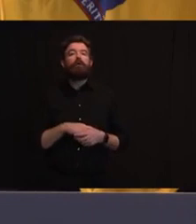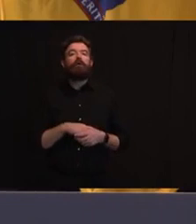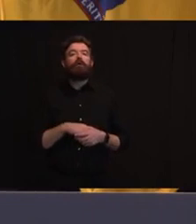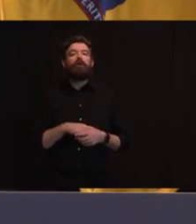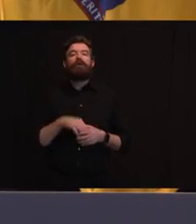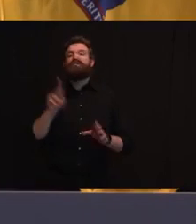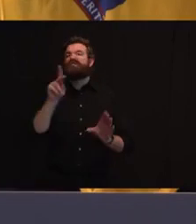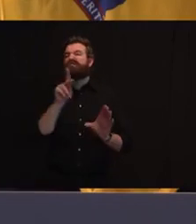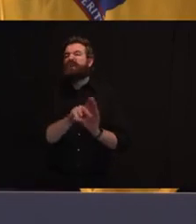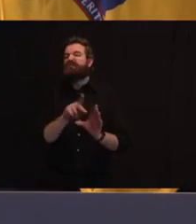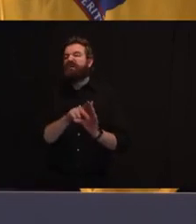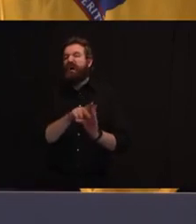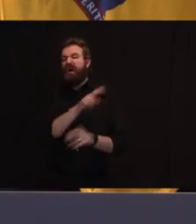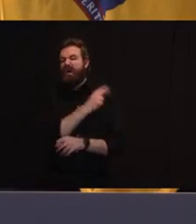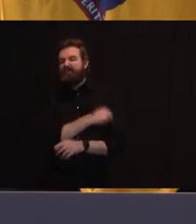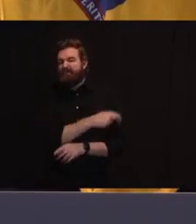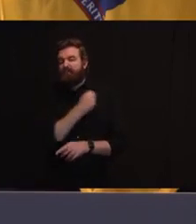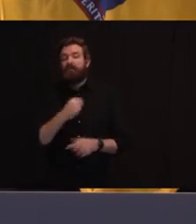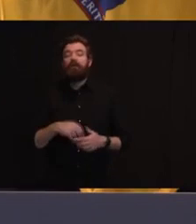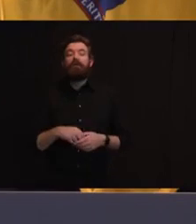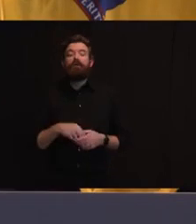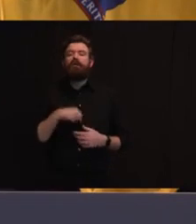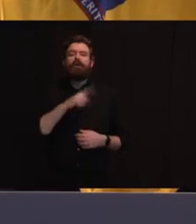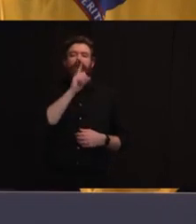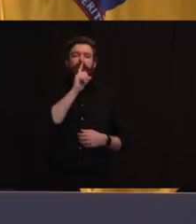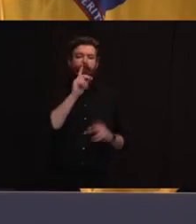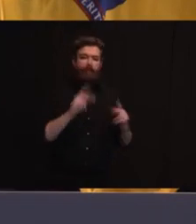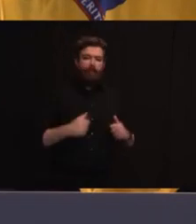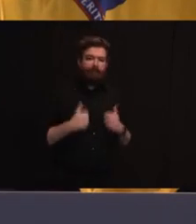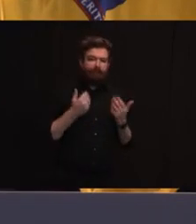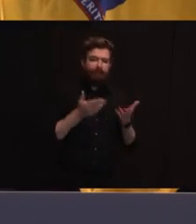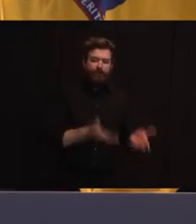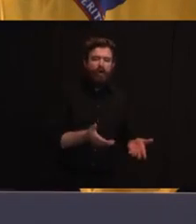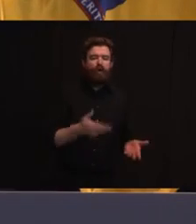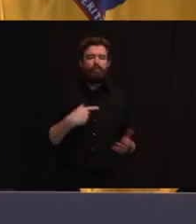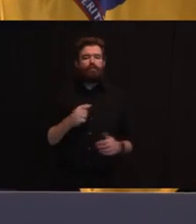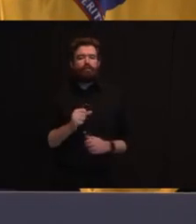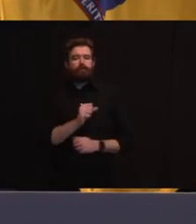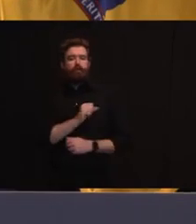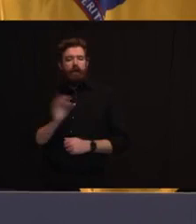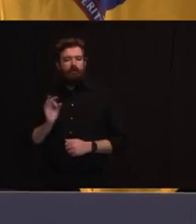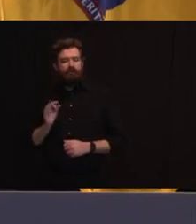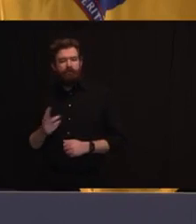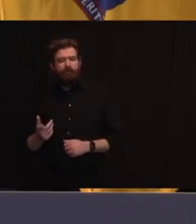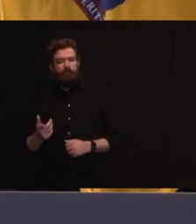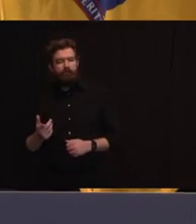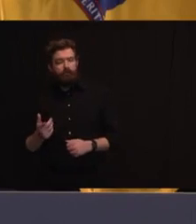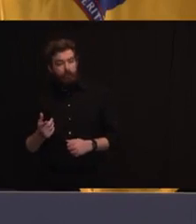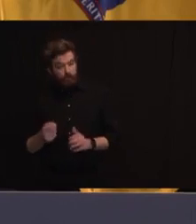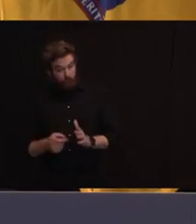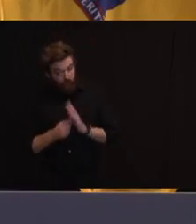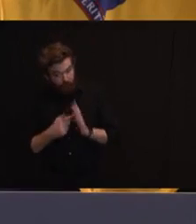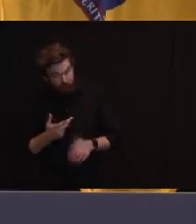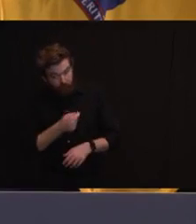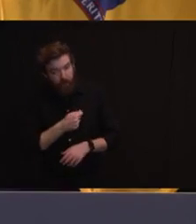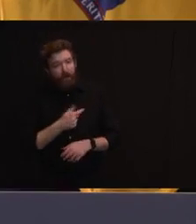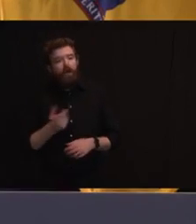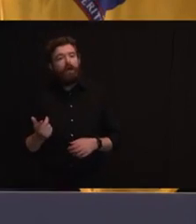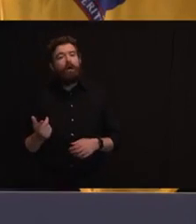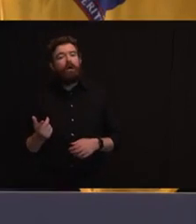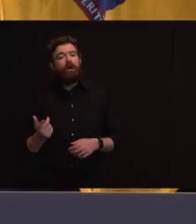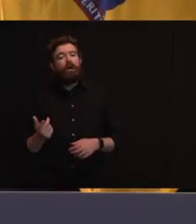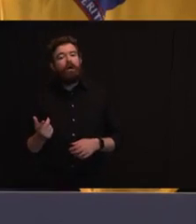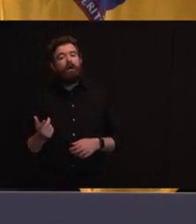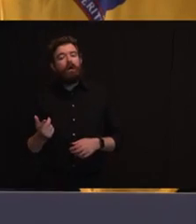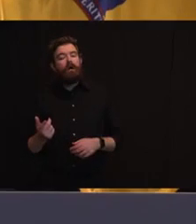cetera? And do you have the percentages? I do not have the percentages. We can get back to you. What percent of, I think you're asking healthcare workers, and what percent